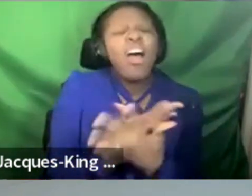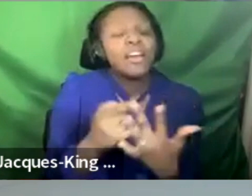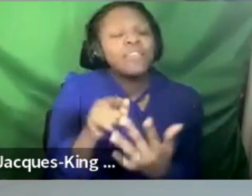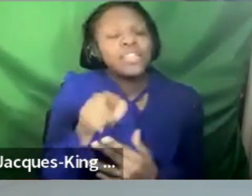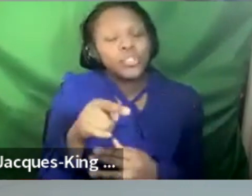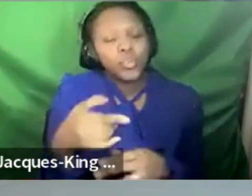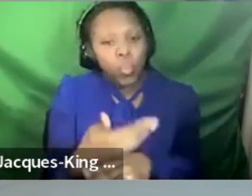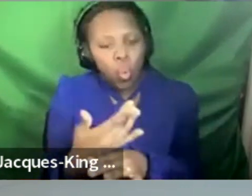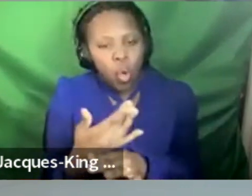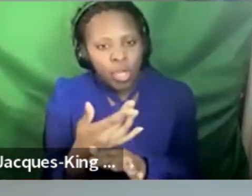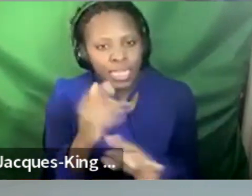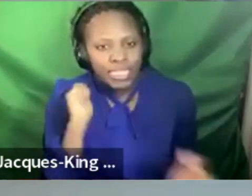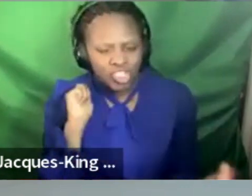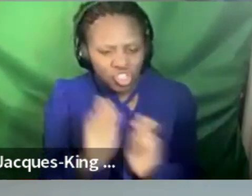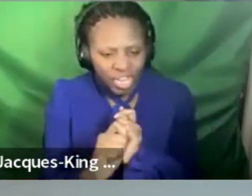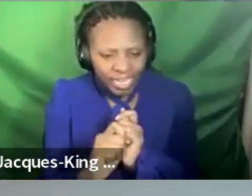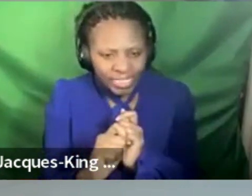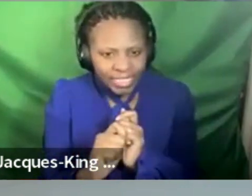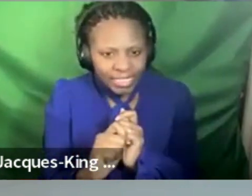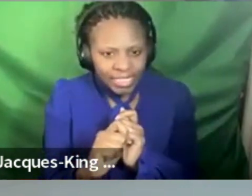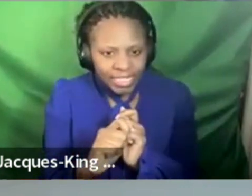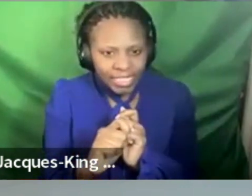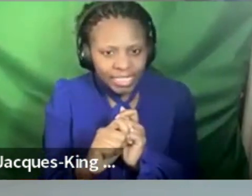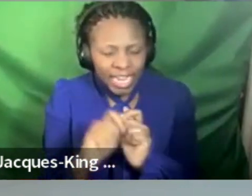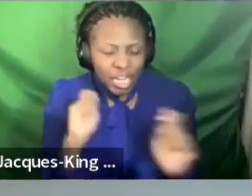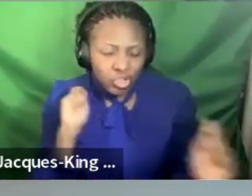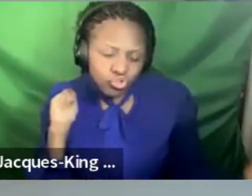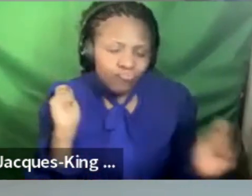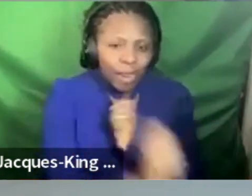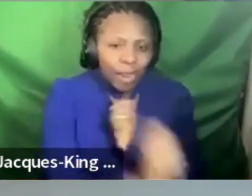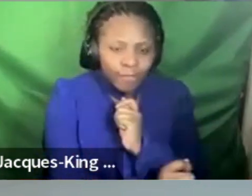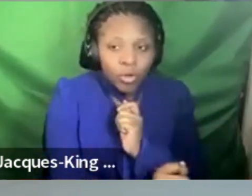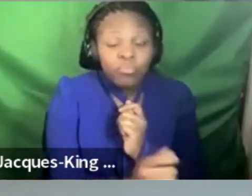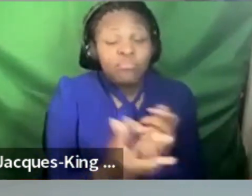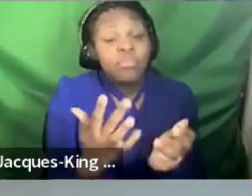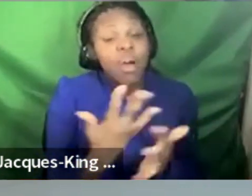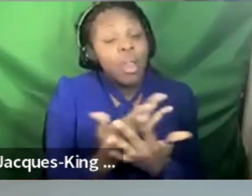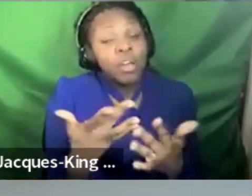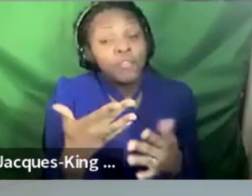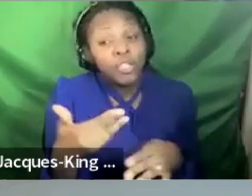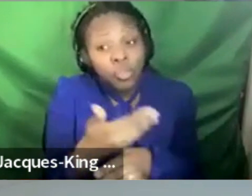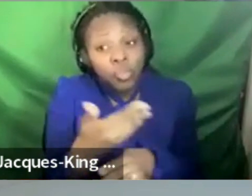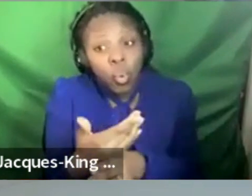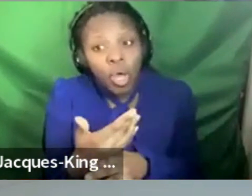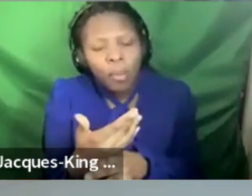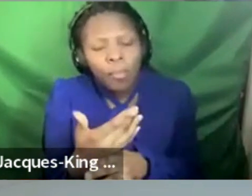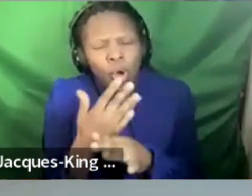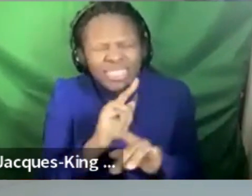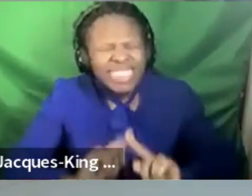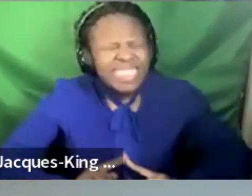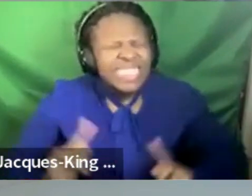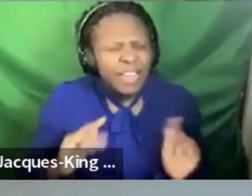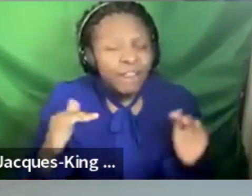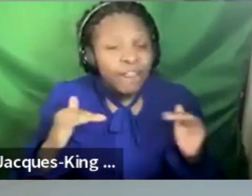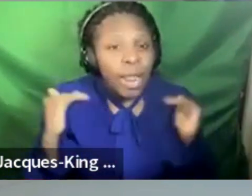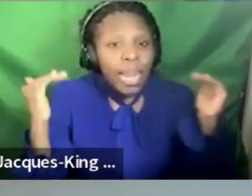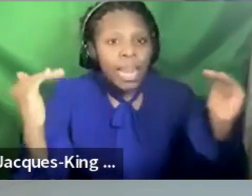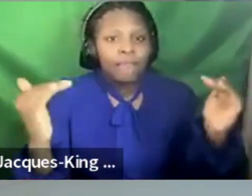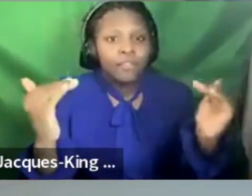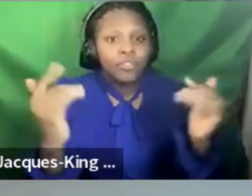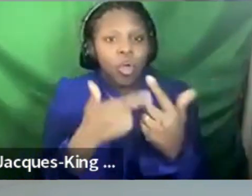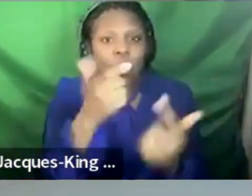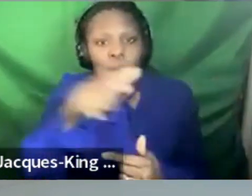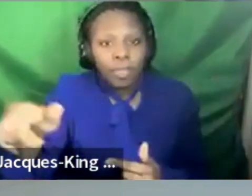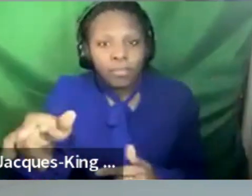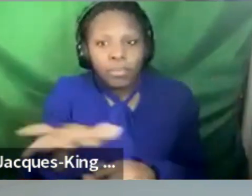gleeful about it. So much of his work is about changing and transforming. And I think a lot of the work at the time was, but he just took it